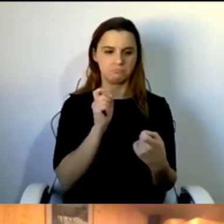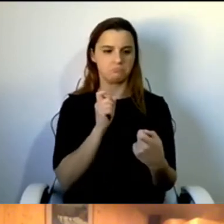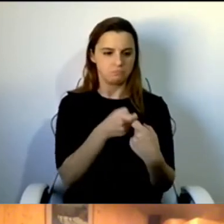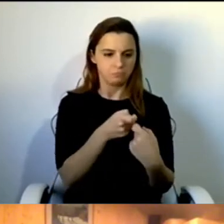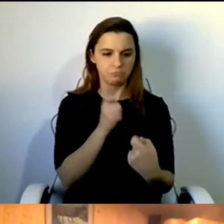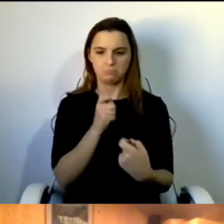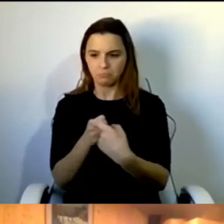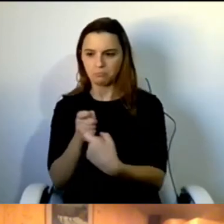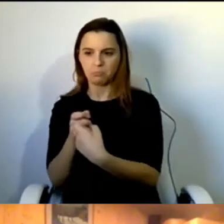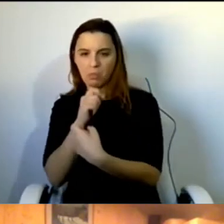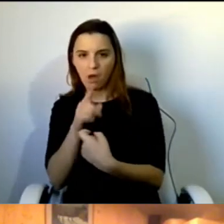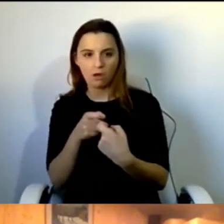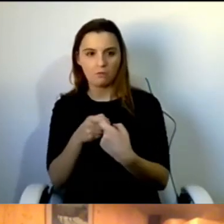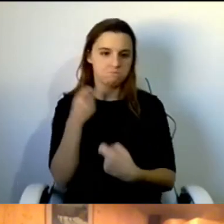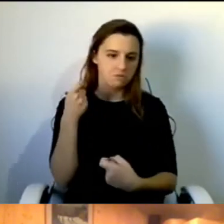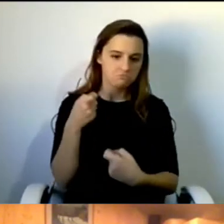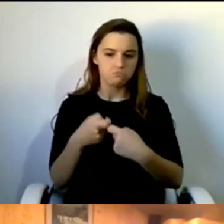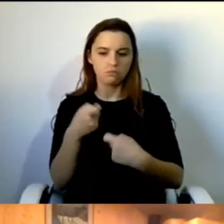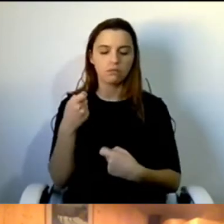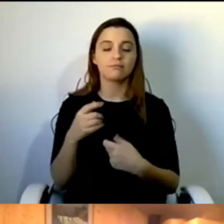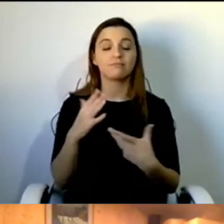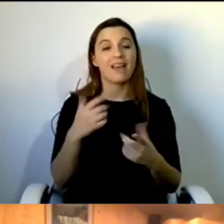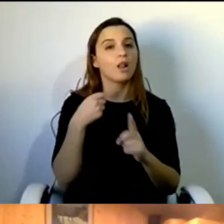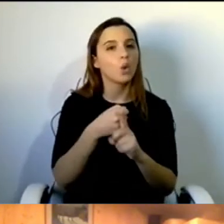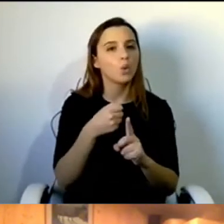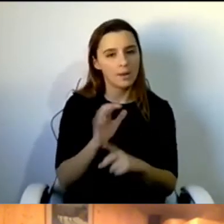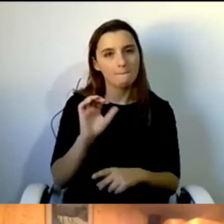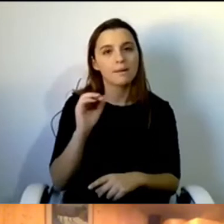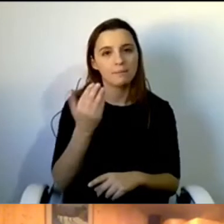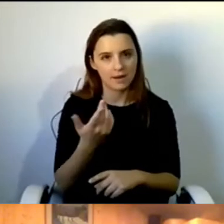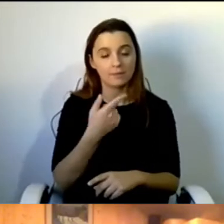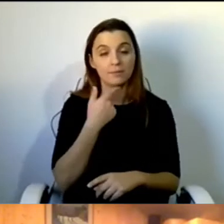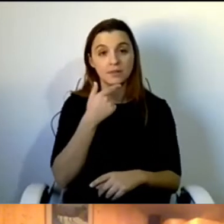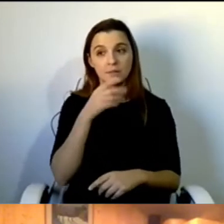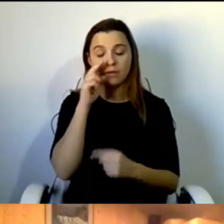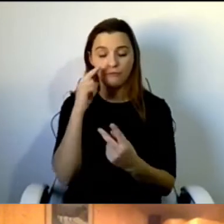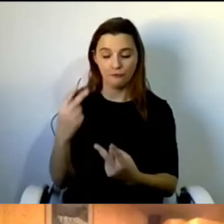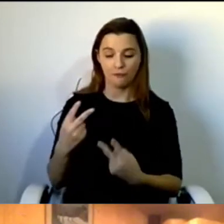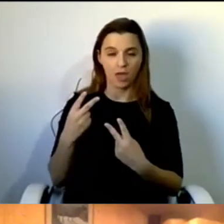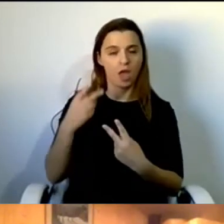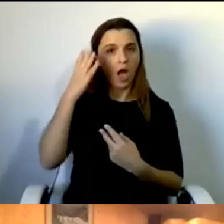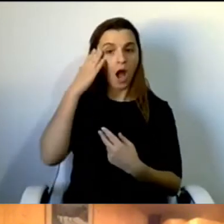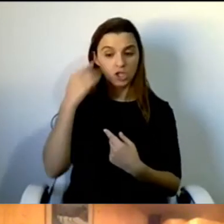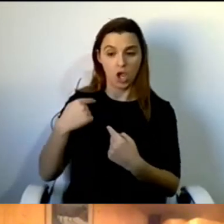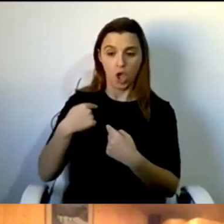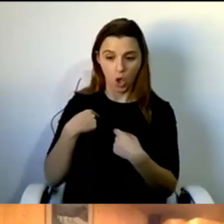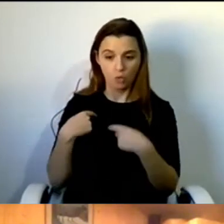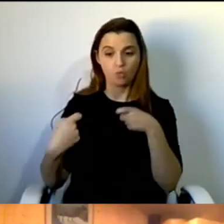not, then your care services will come under the social service legislation.